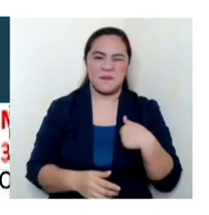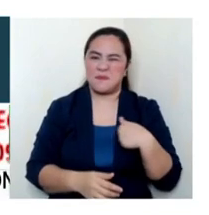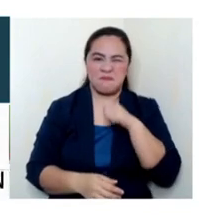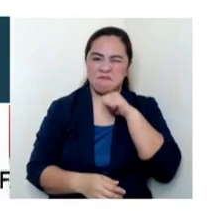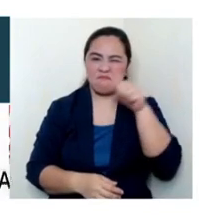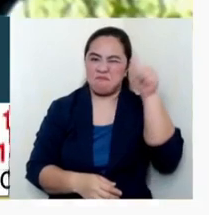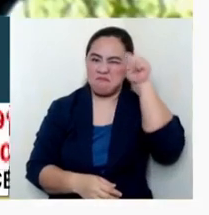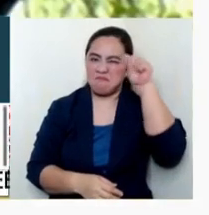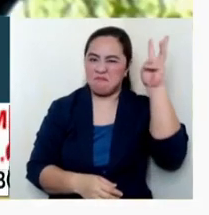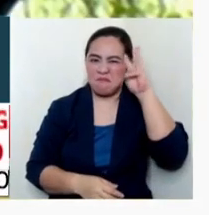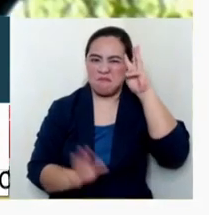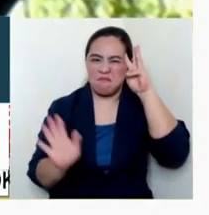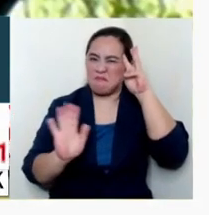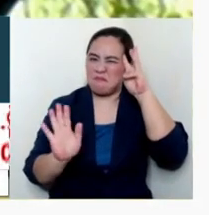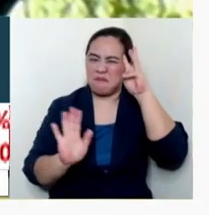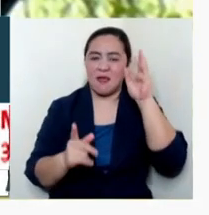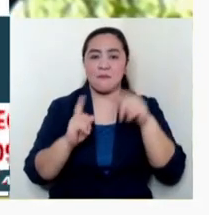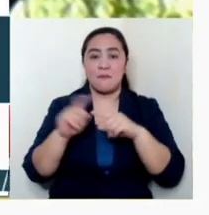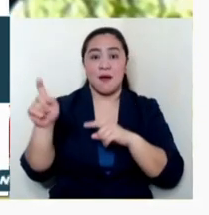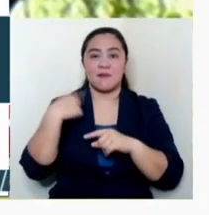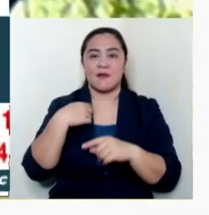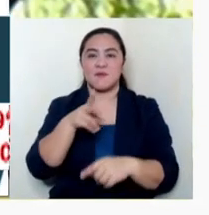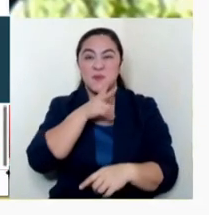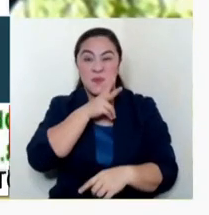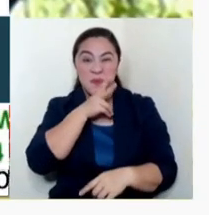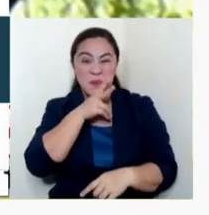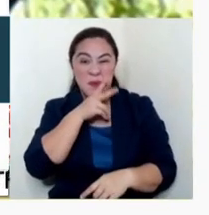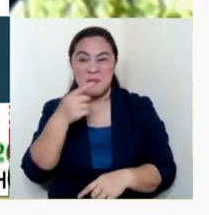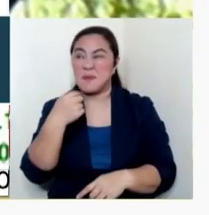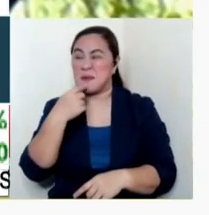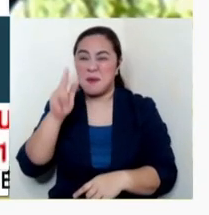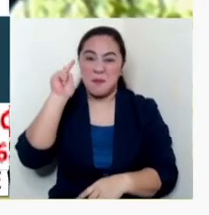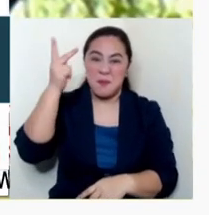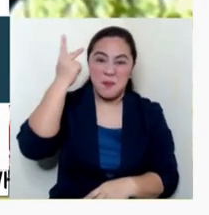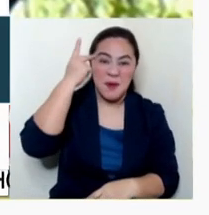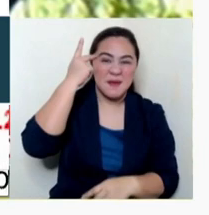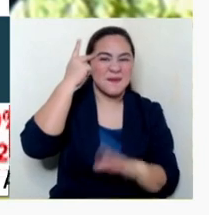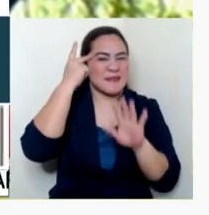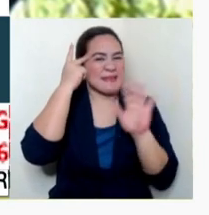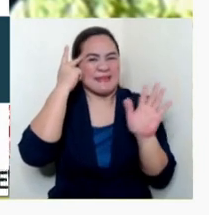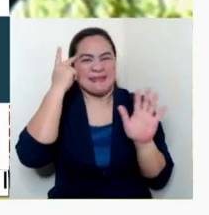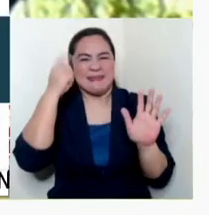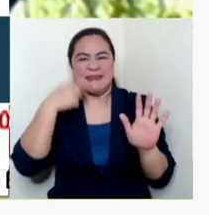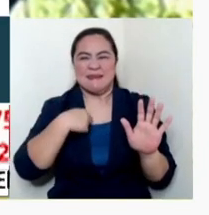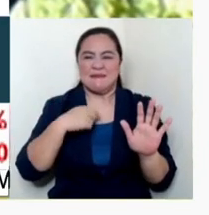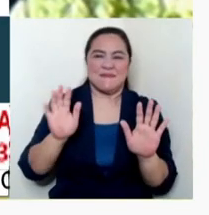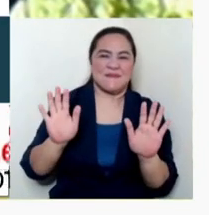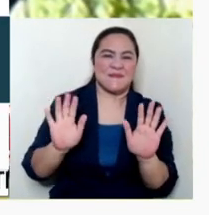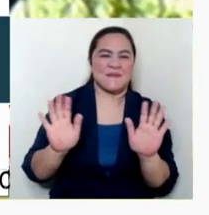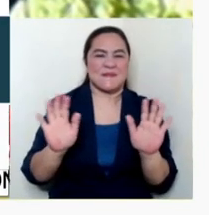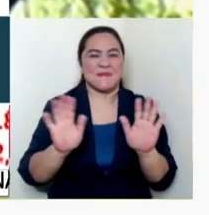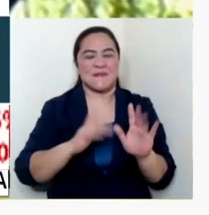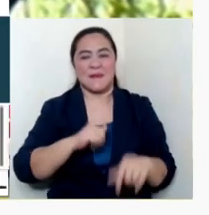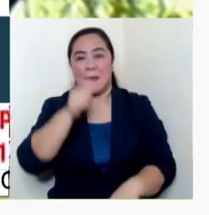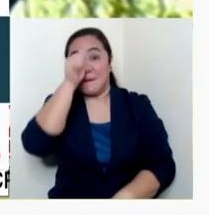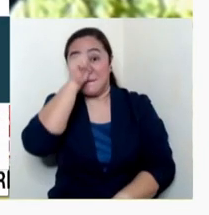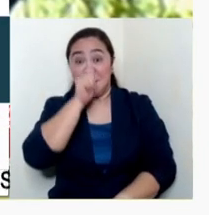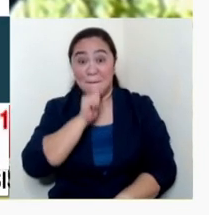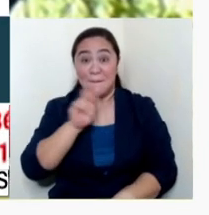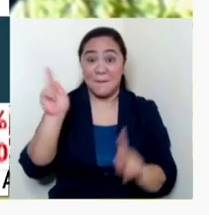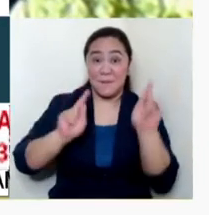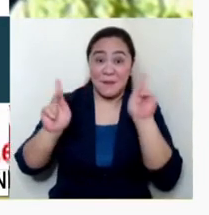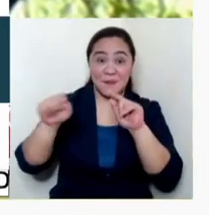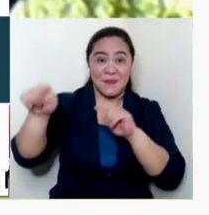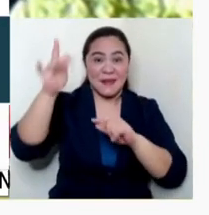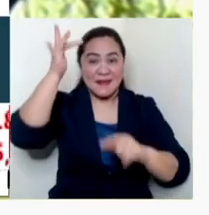heard those allegations. Alam mo naman, pag politika, Carmina, masyadong manipis ang pasensya ng mga tao at masyadong